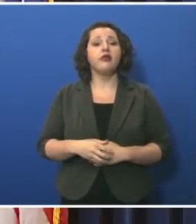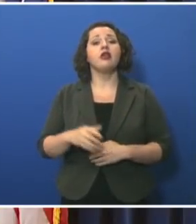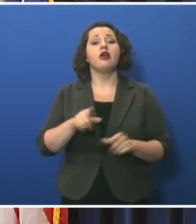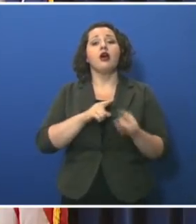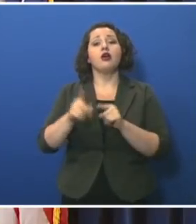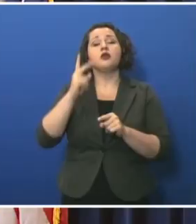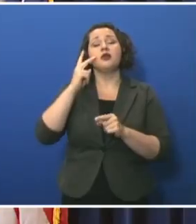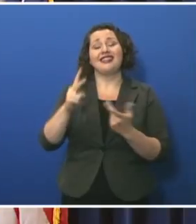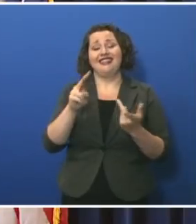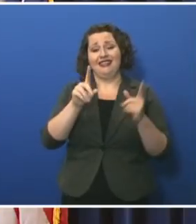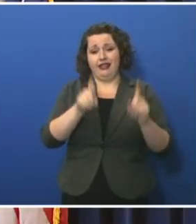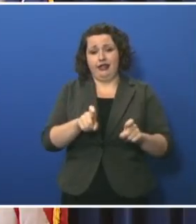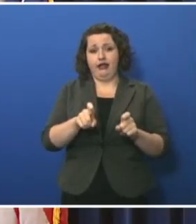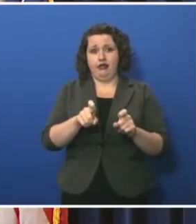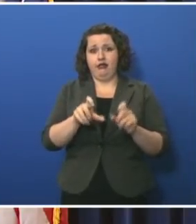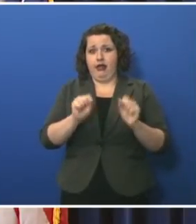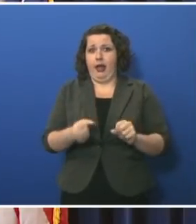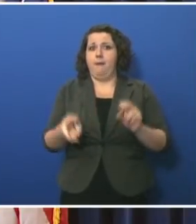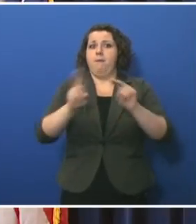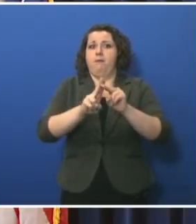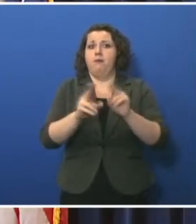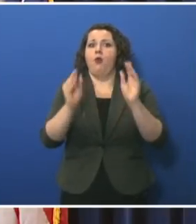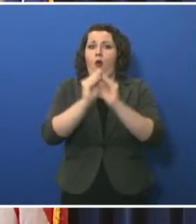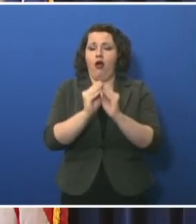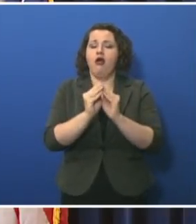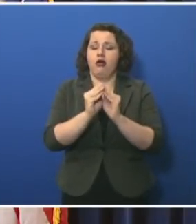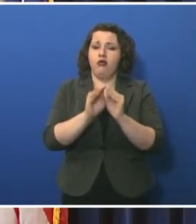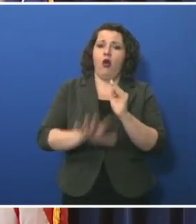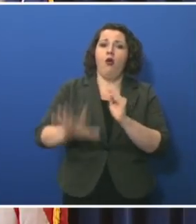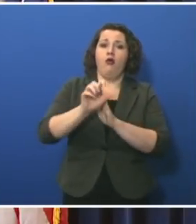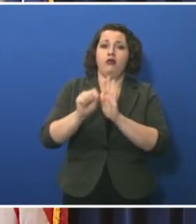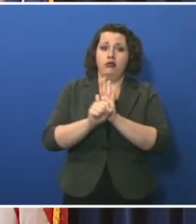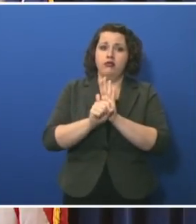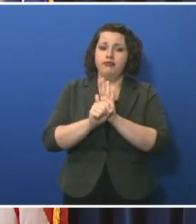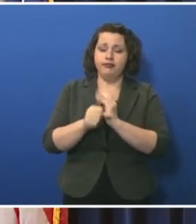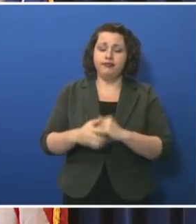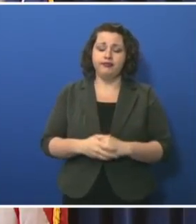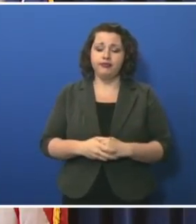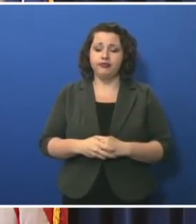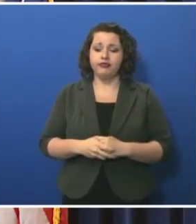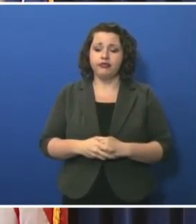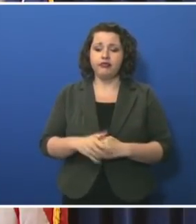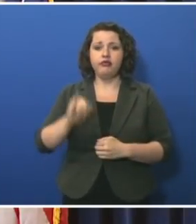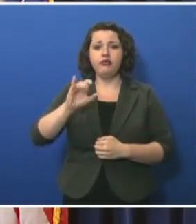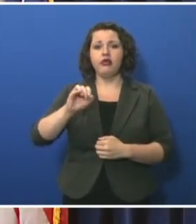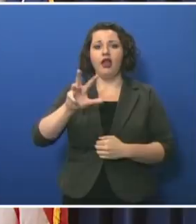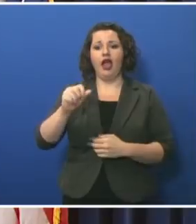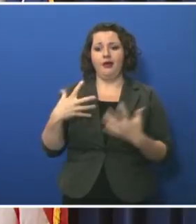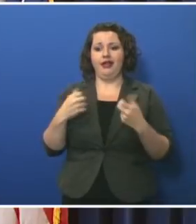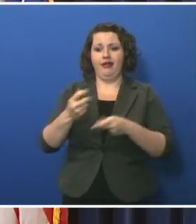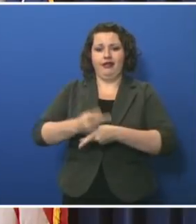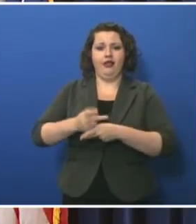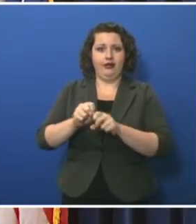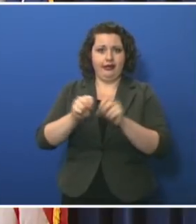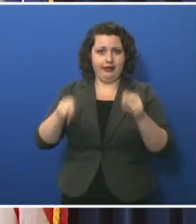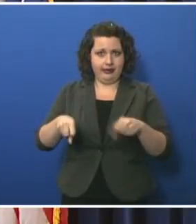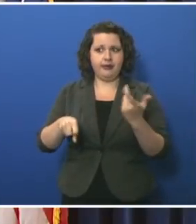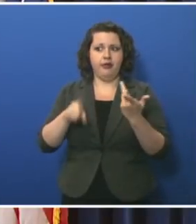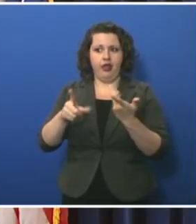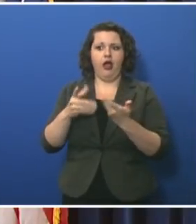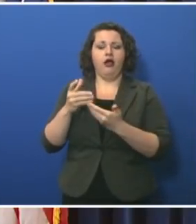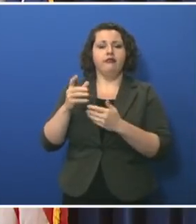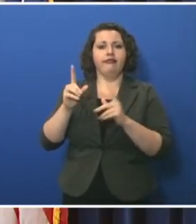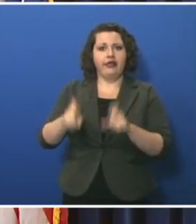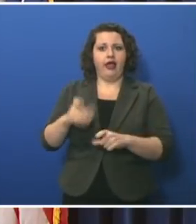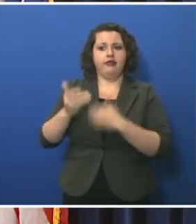testing capacity increase significantly statewide. Iowa's major healthcare systems are processing COVID-19 tests